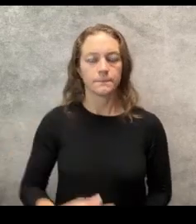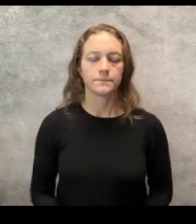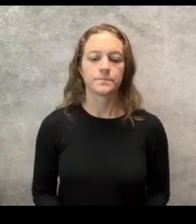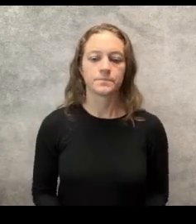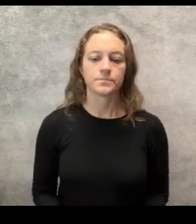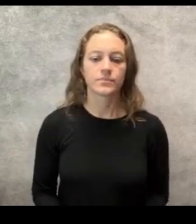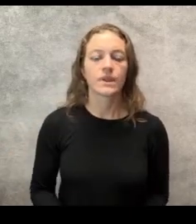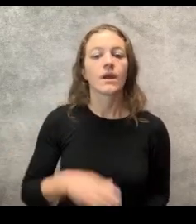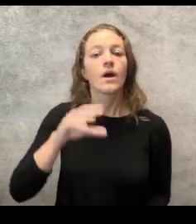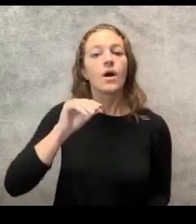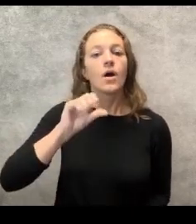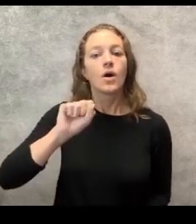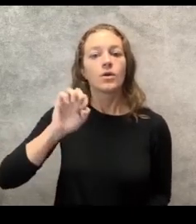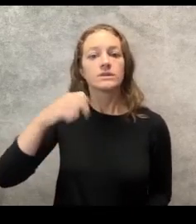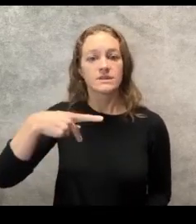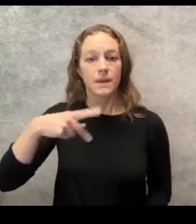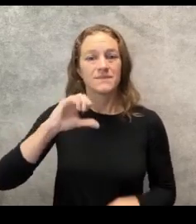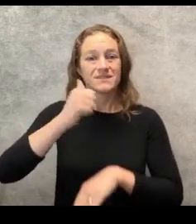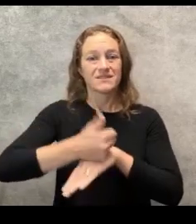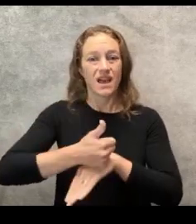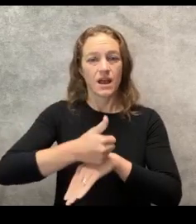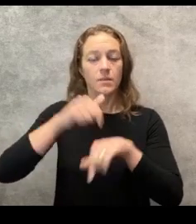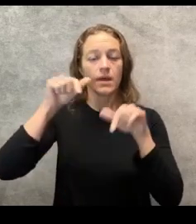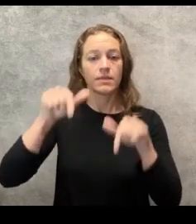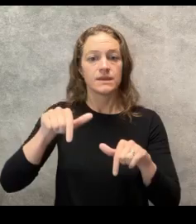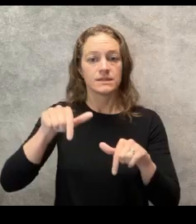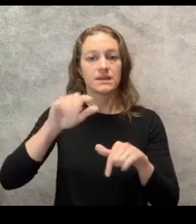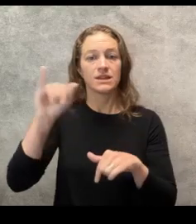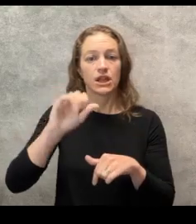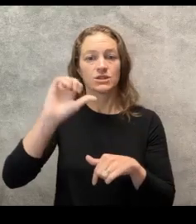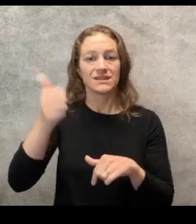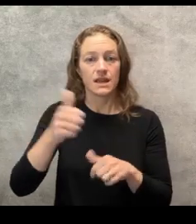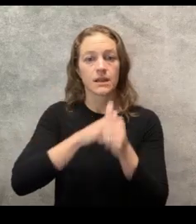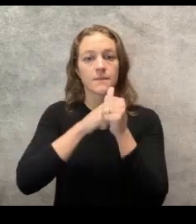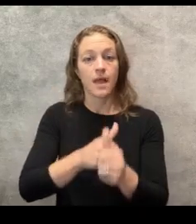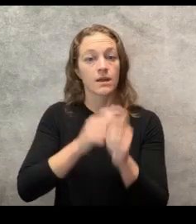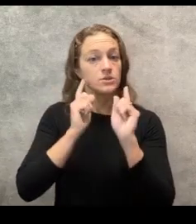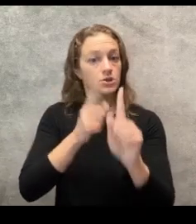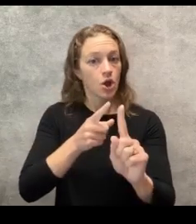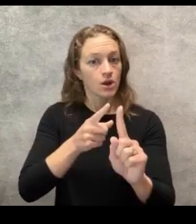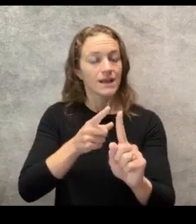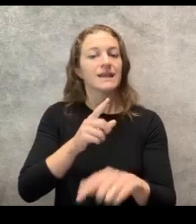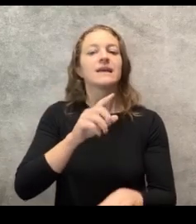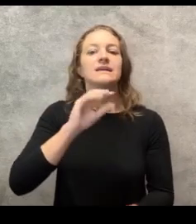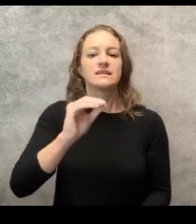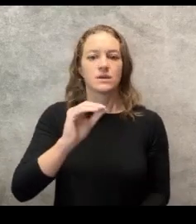OSEP has set Indicator 10's compliance target to 0%.